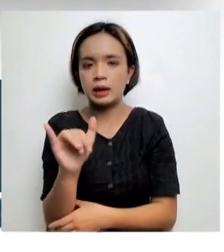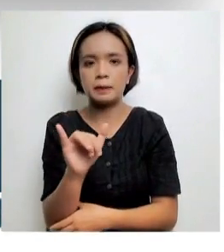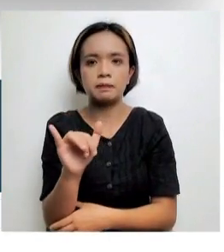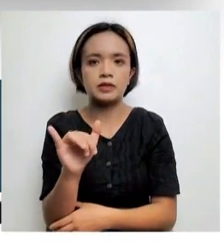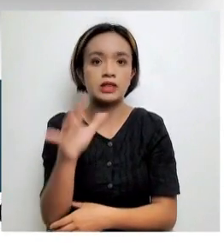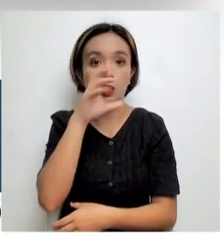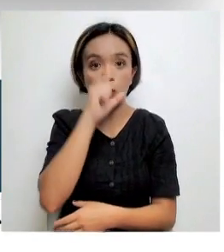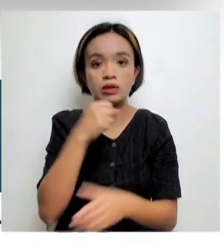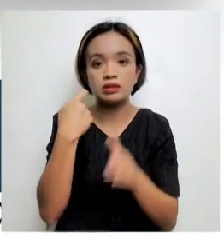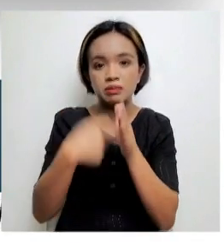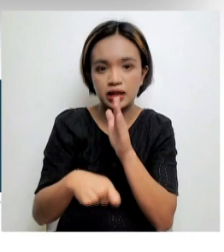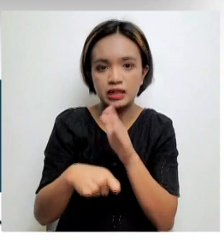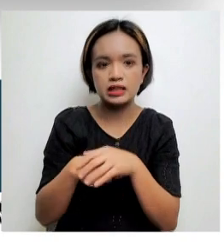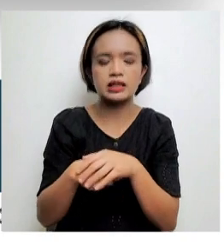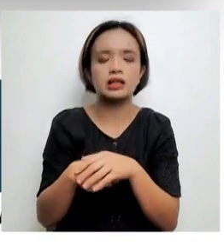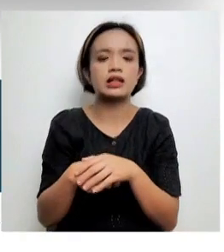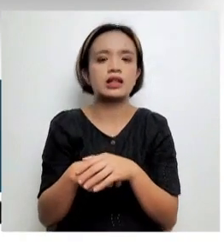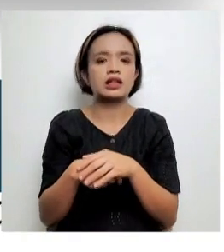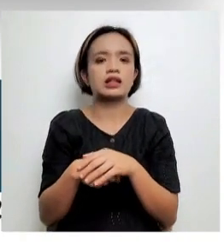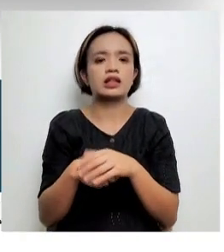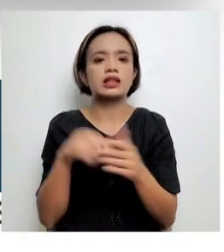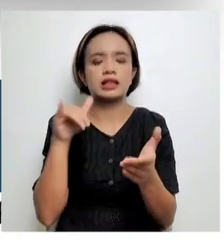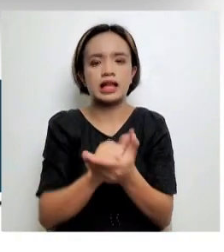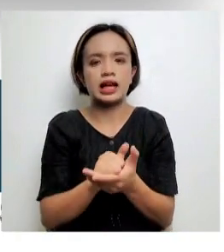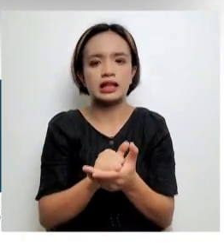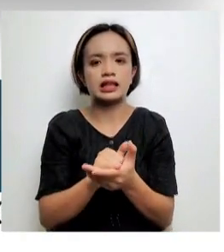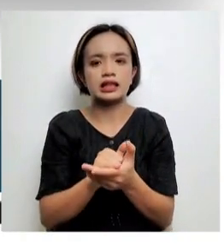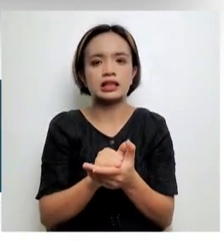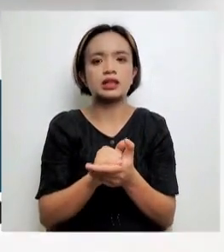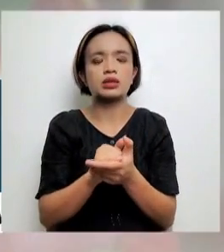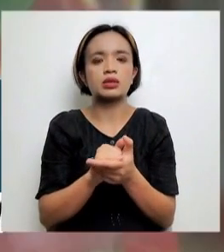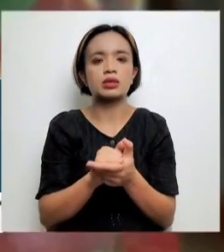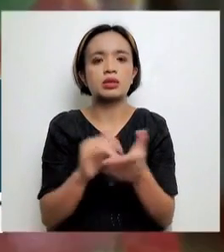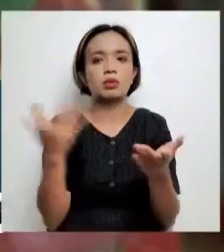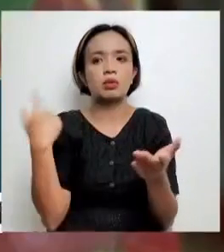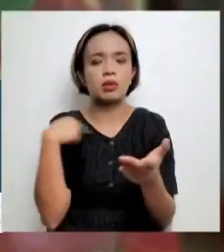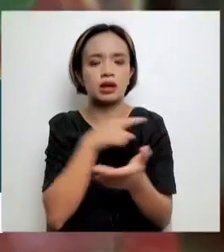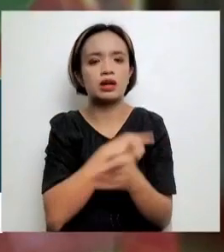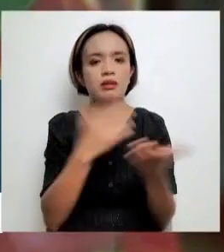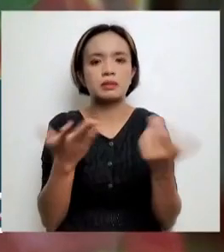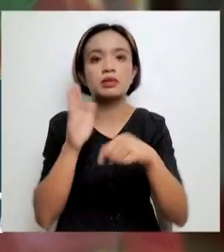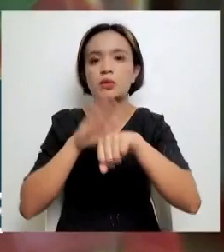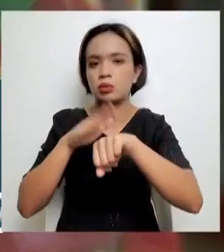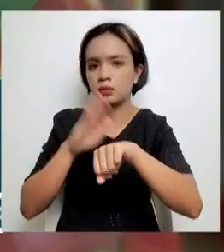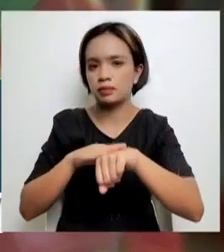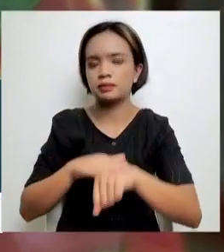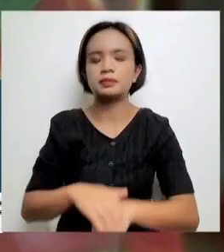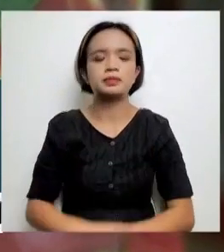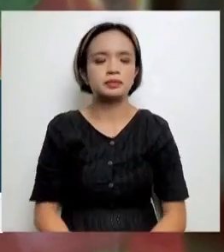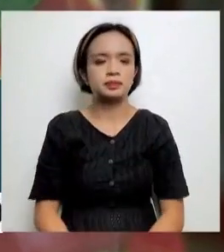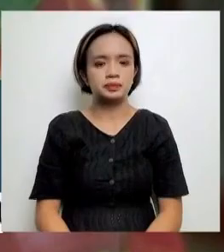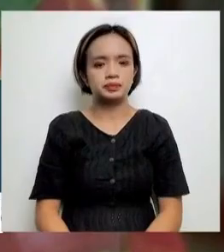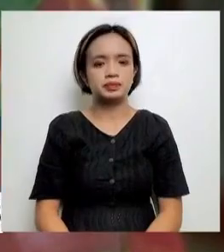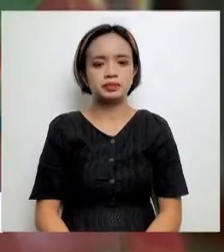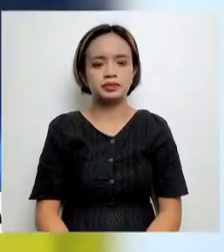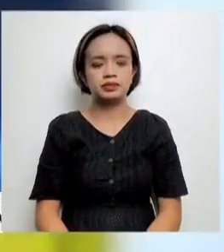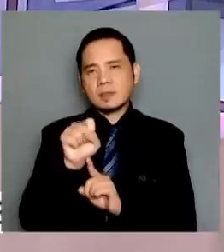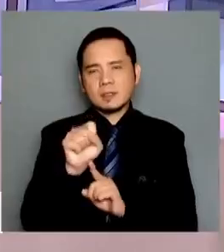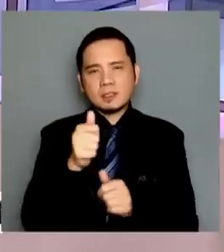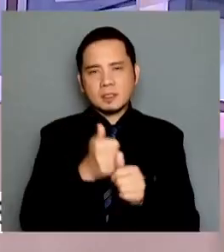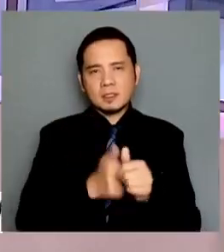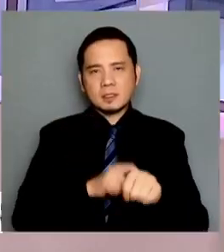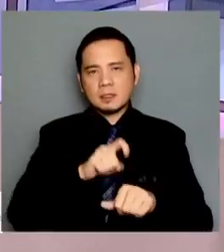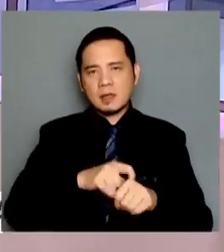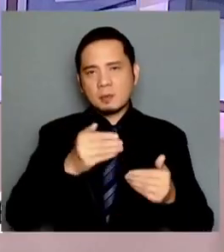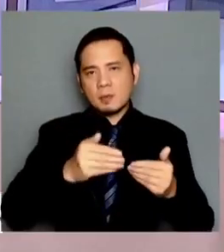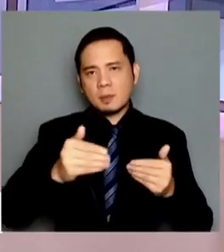prices niya, yung prevailing price. Doon po lang kami na-alert agad. Raya Capulong, ABS-CBN News. Now